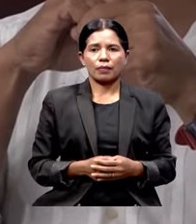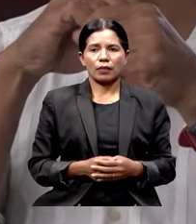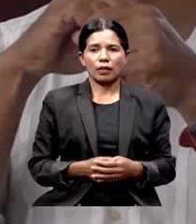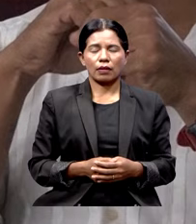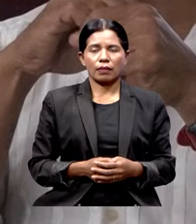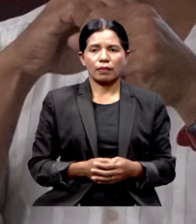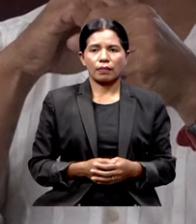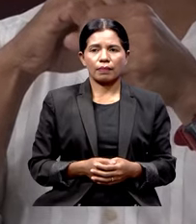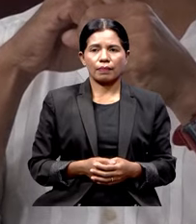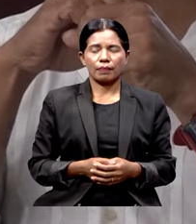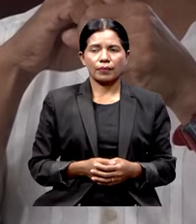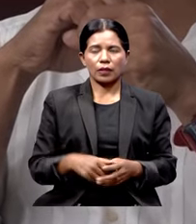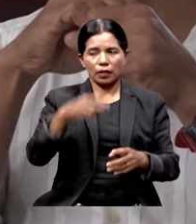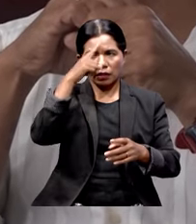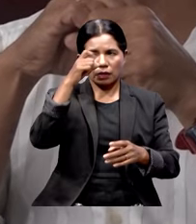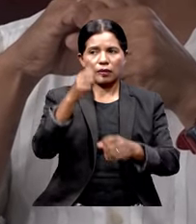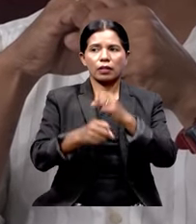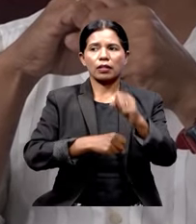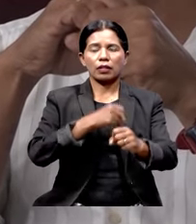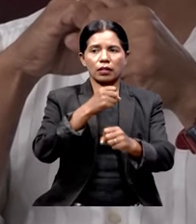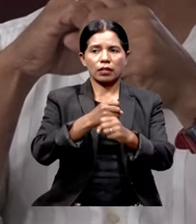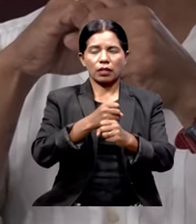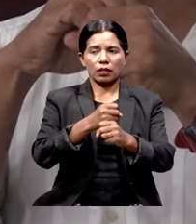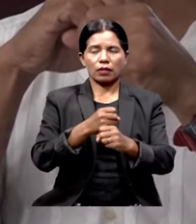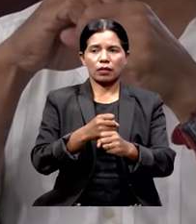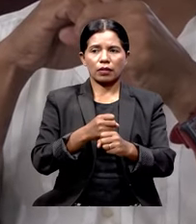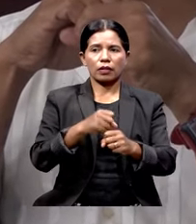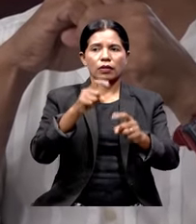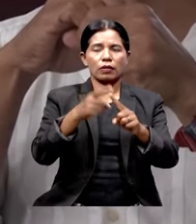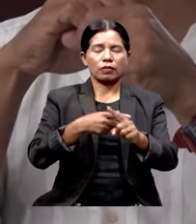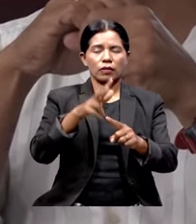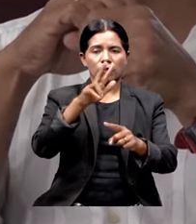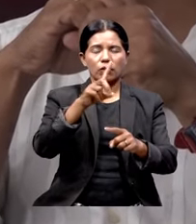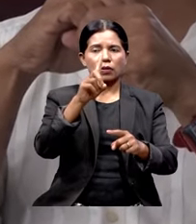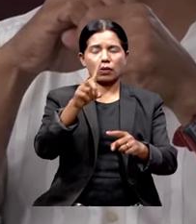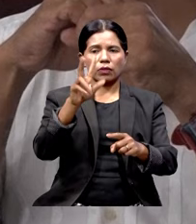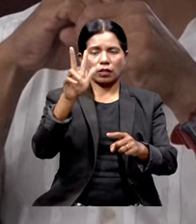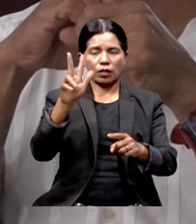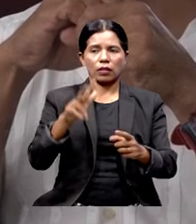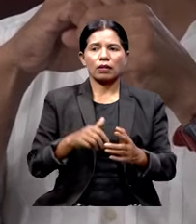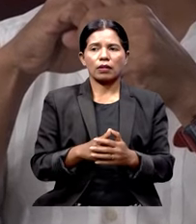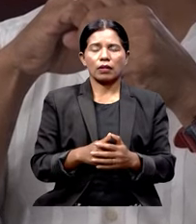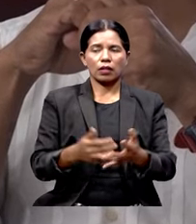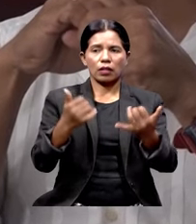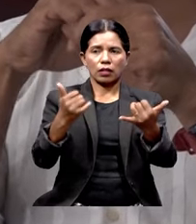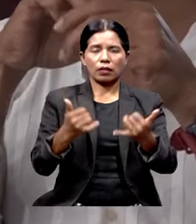Atena? Dan idane tinan the fulan tolu hat, oh,